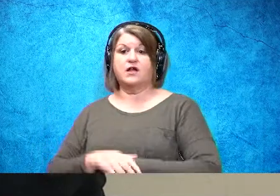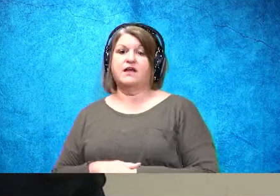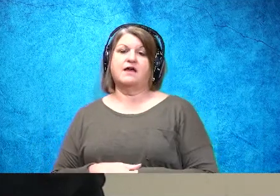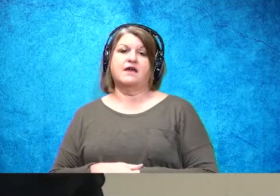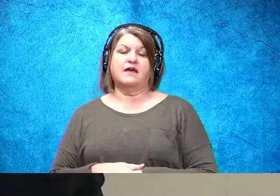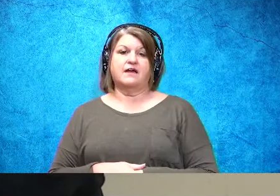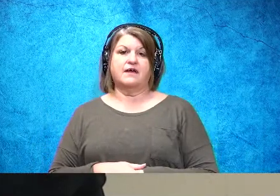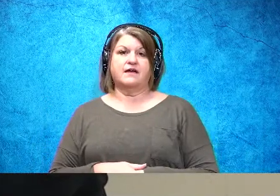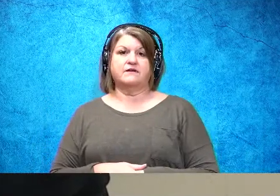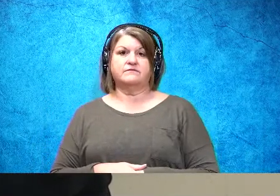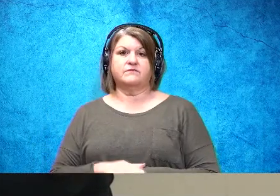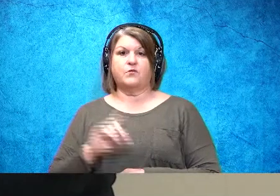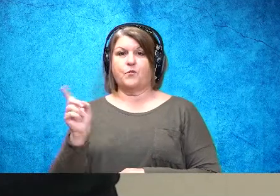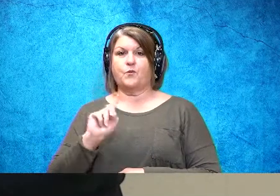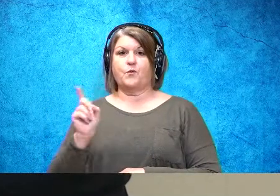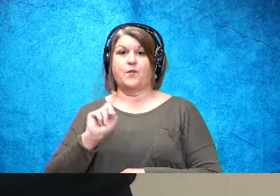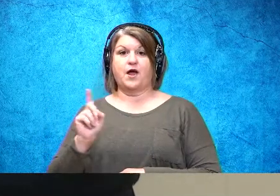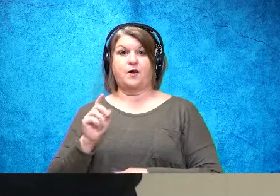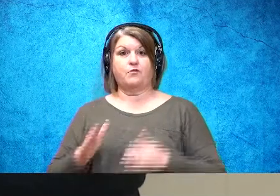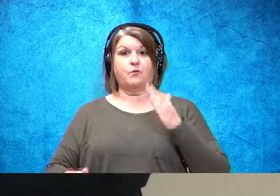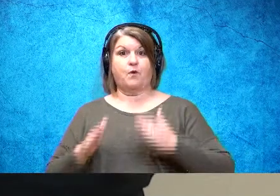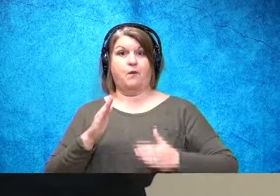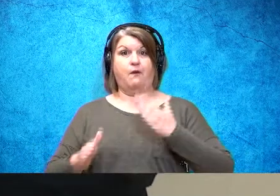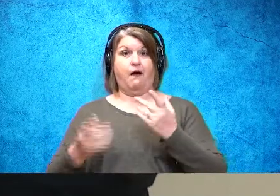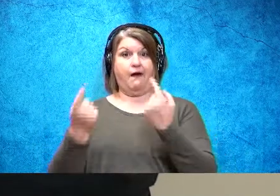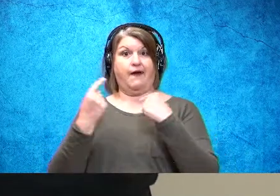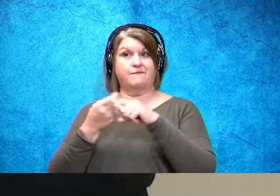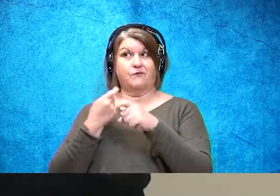had to come from.